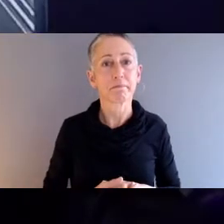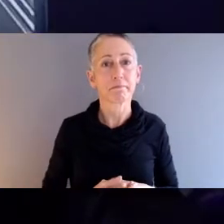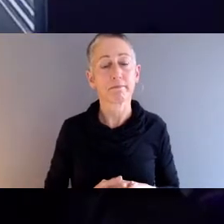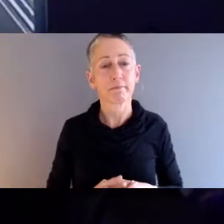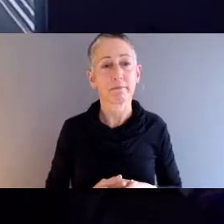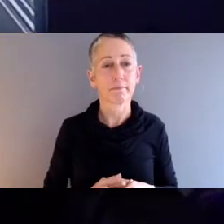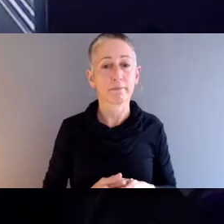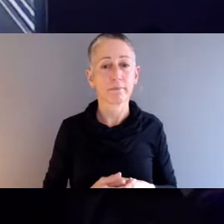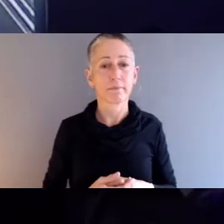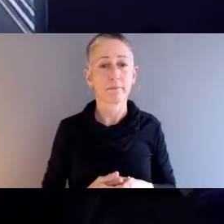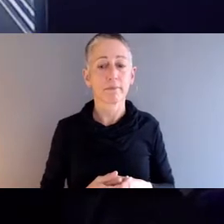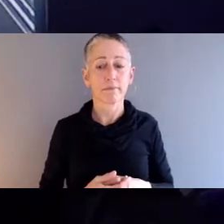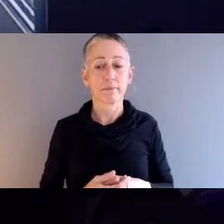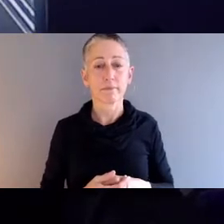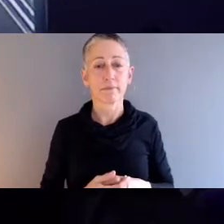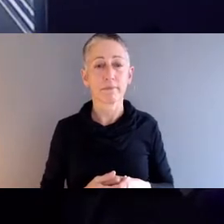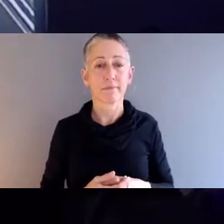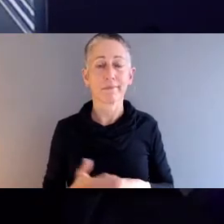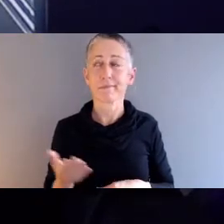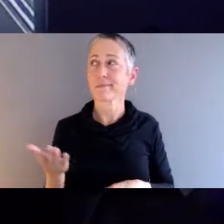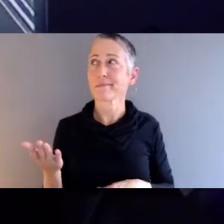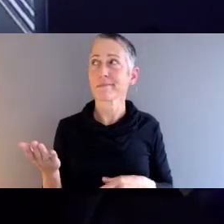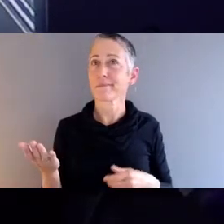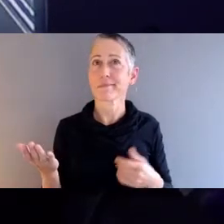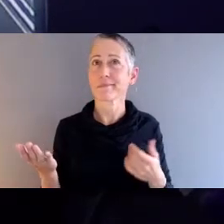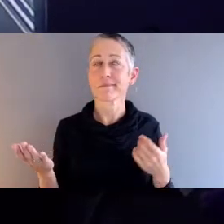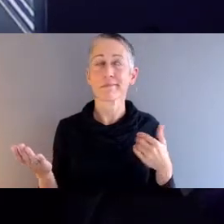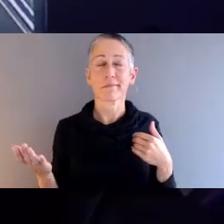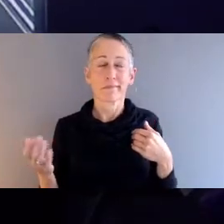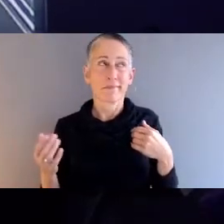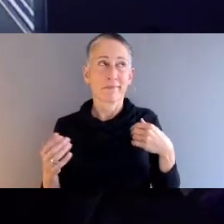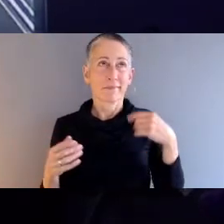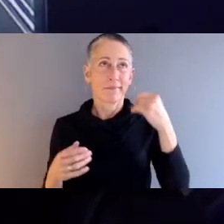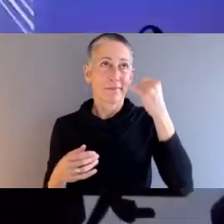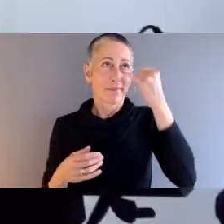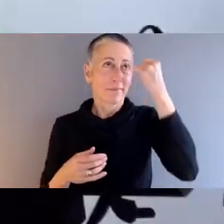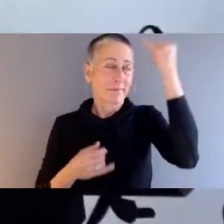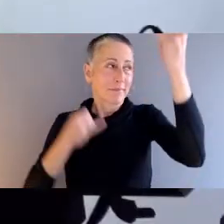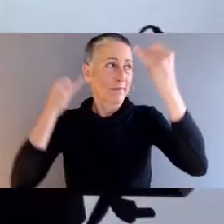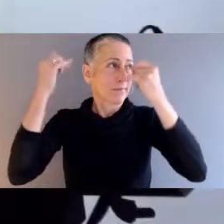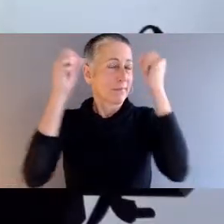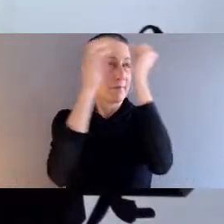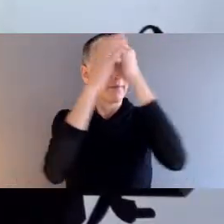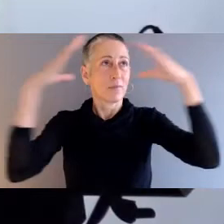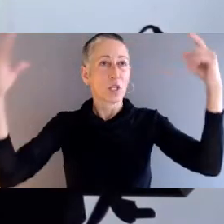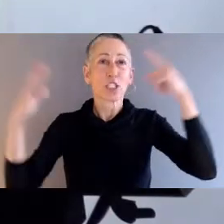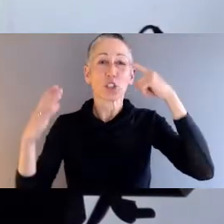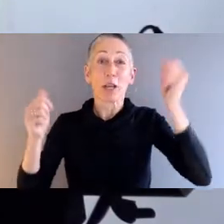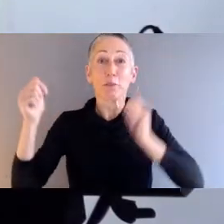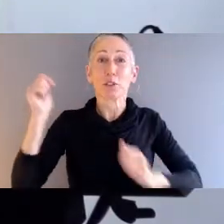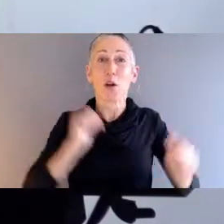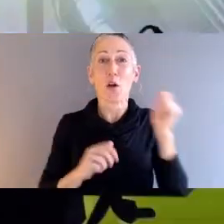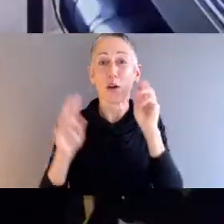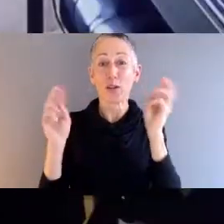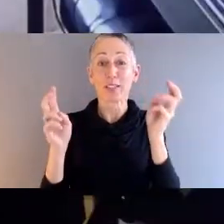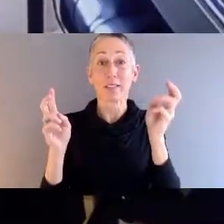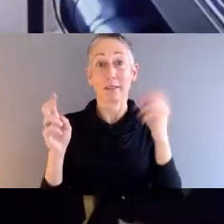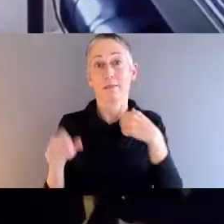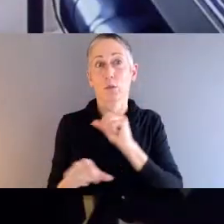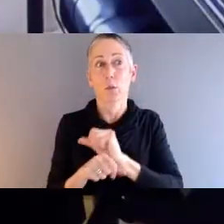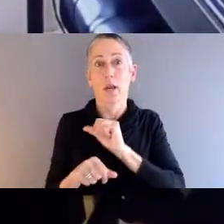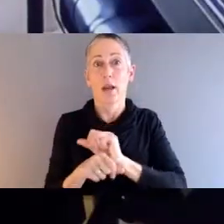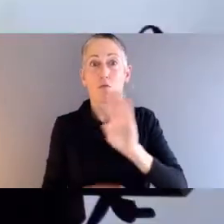I have so many dream shows that I would love to work on. Playing on Broadway is a huge dream. I mean, how